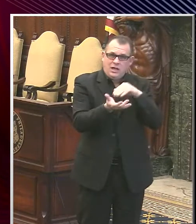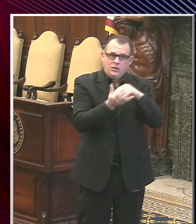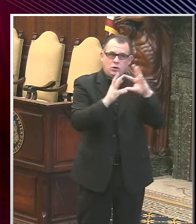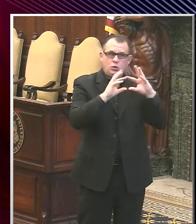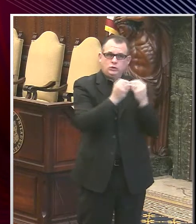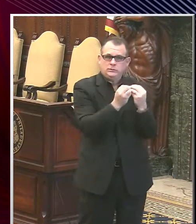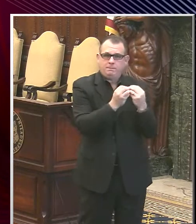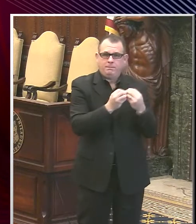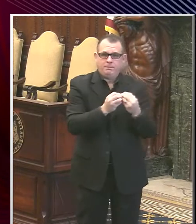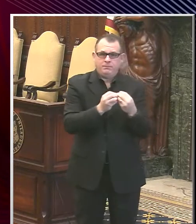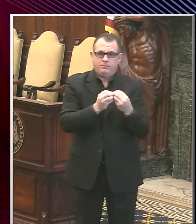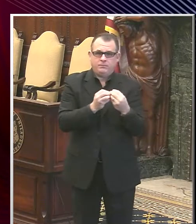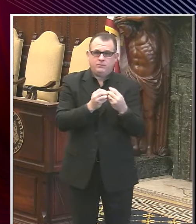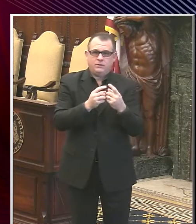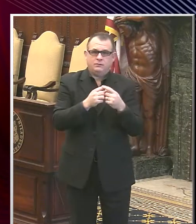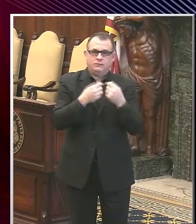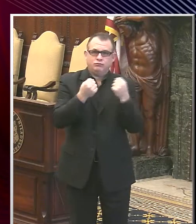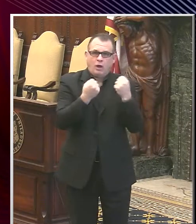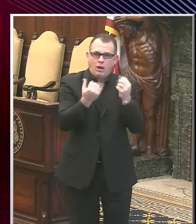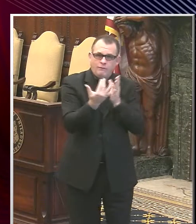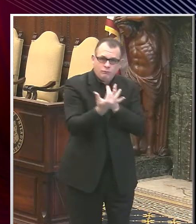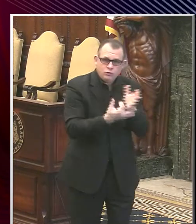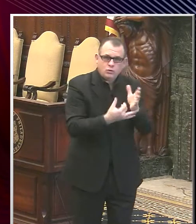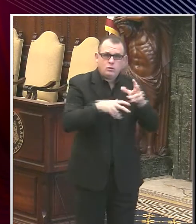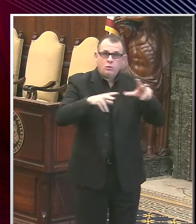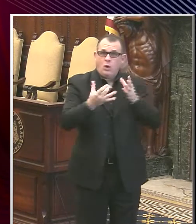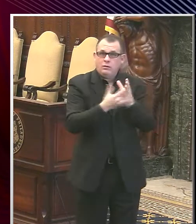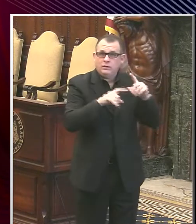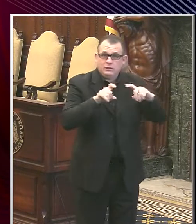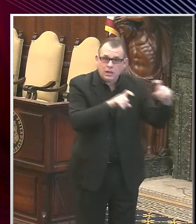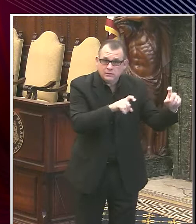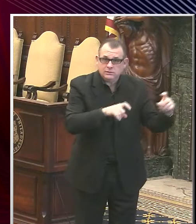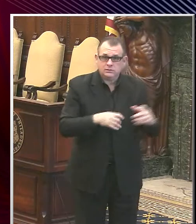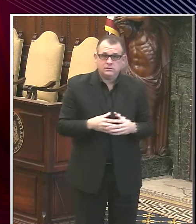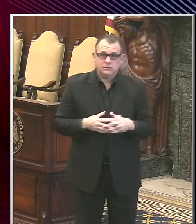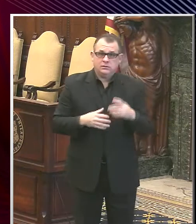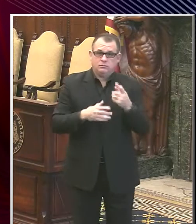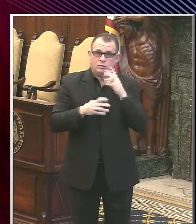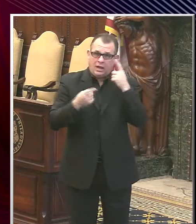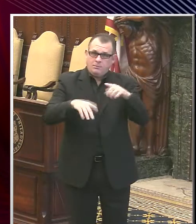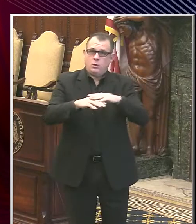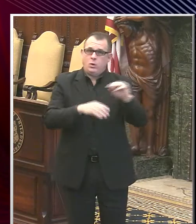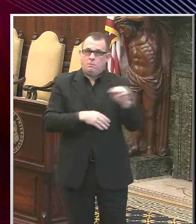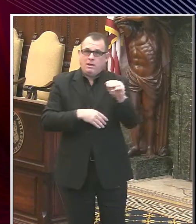leading drive-through and walk-in testing at Girard College. This will take place on